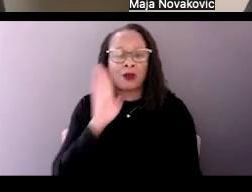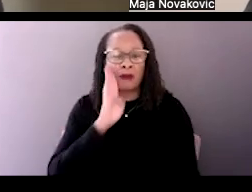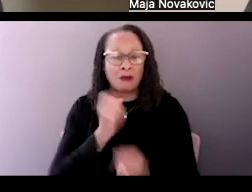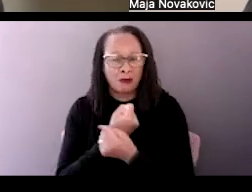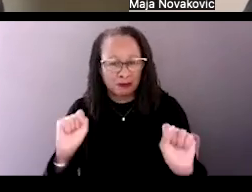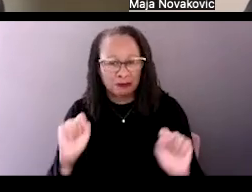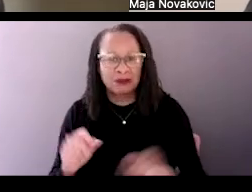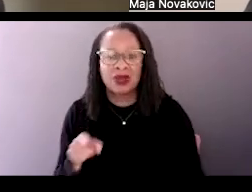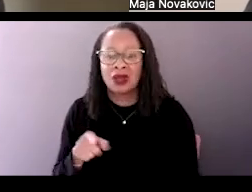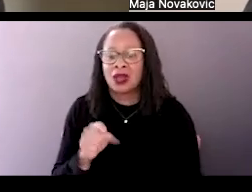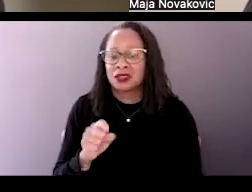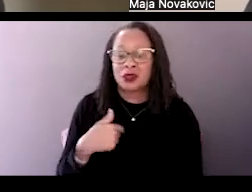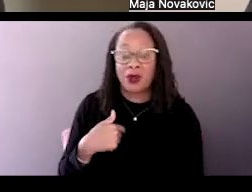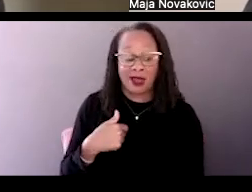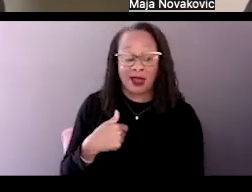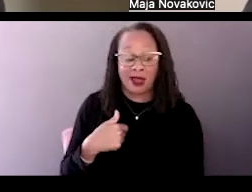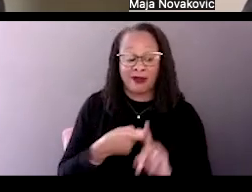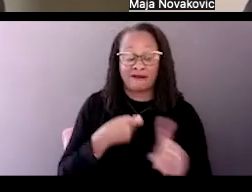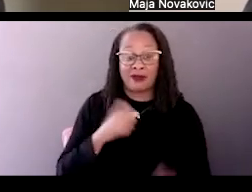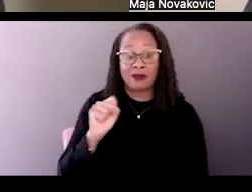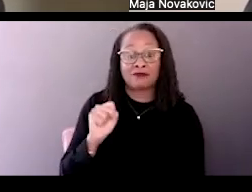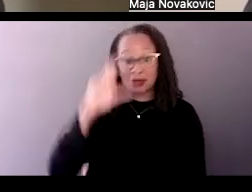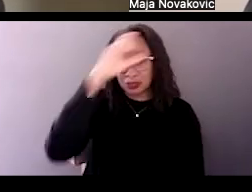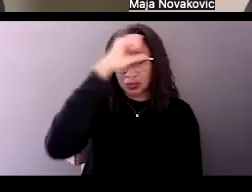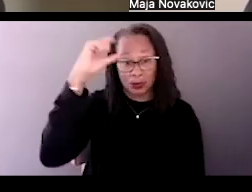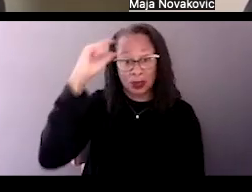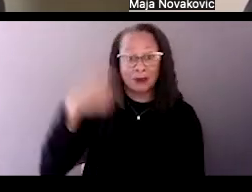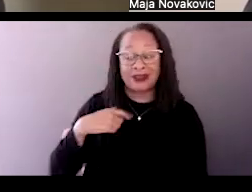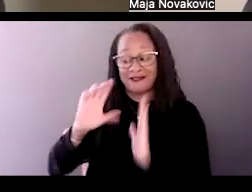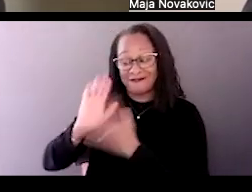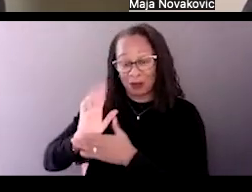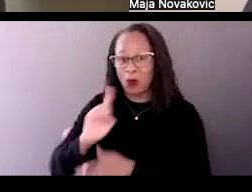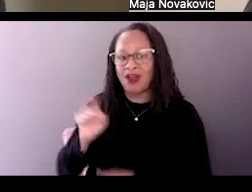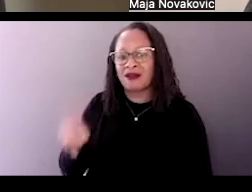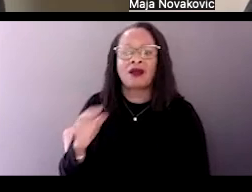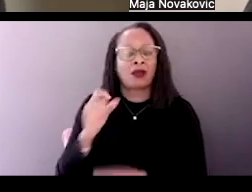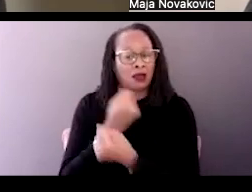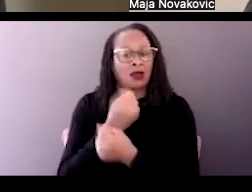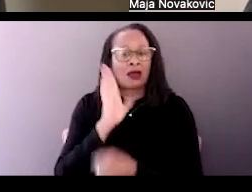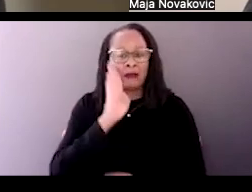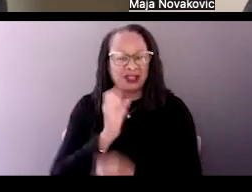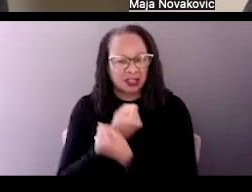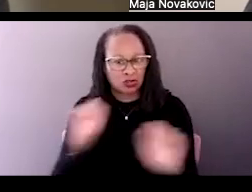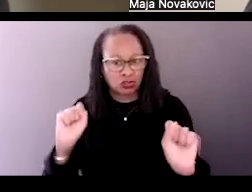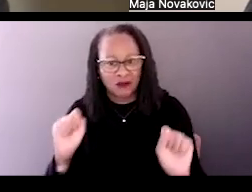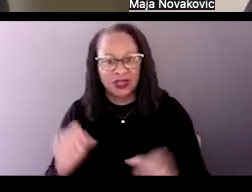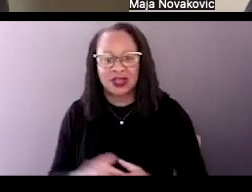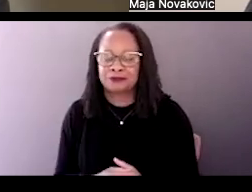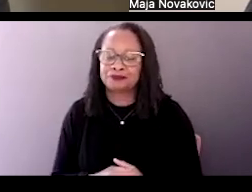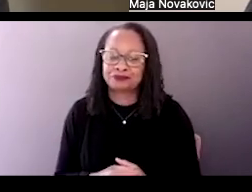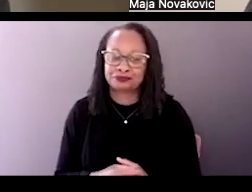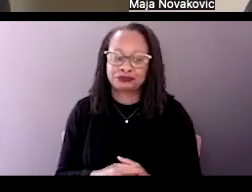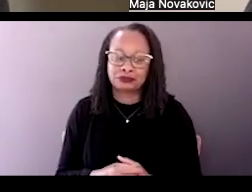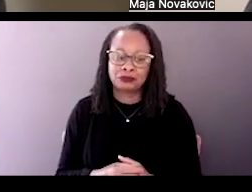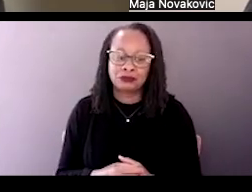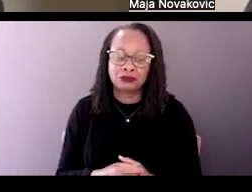is from Serbia and Bosnia and Herzegovina. Yeah. Right, right. Fantastic. So I understand